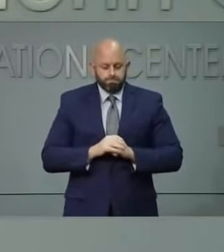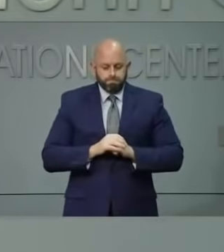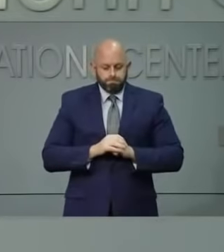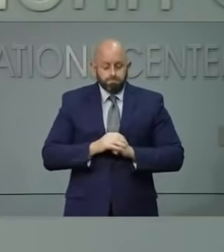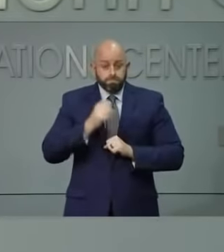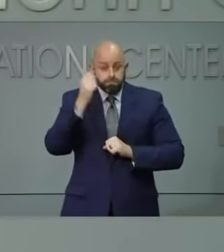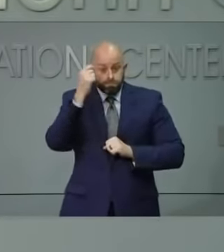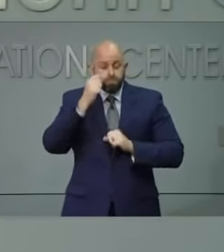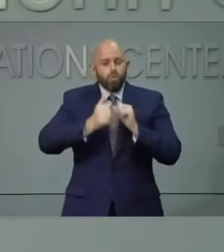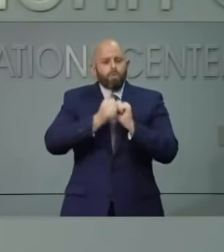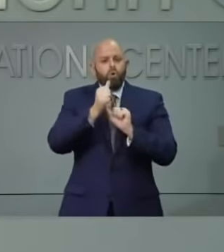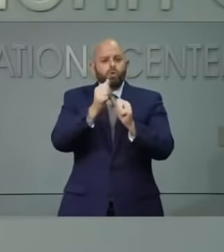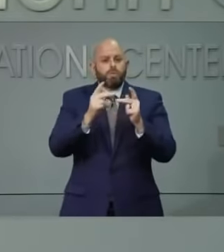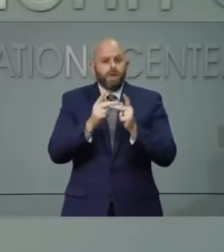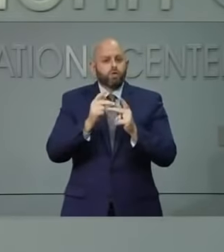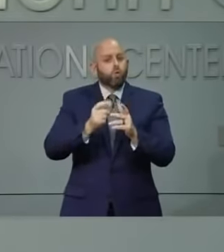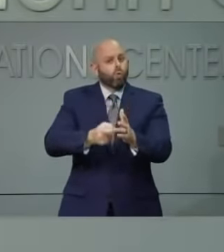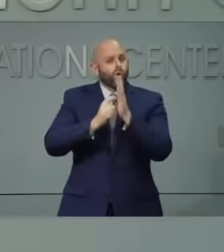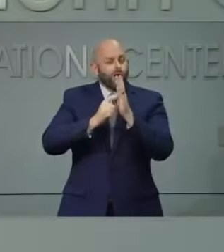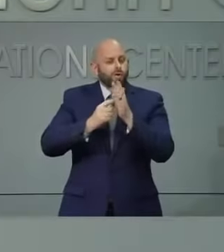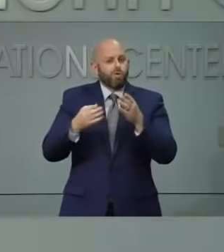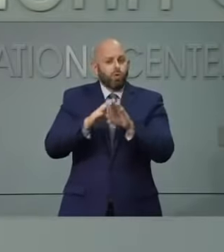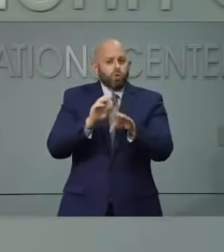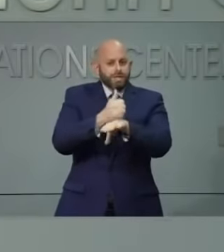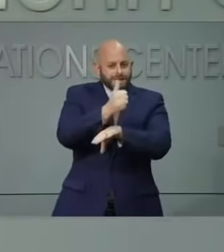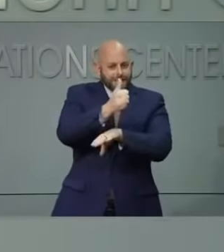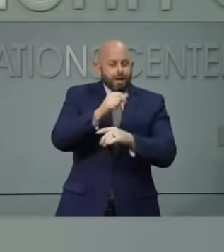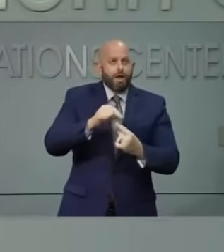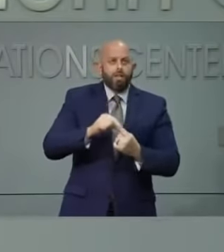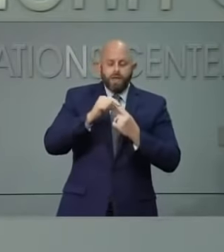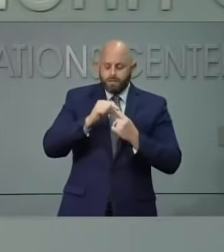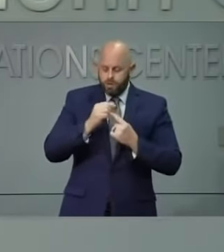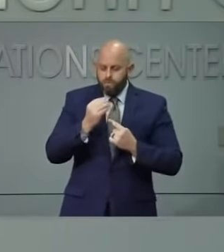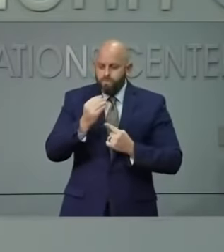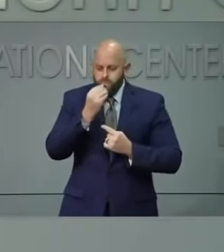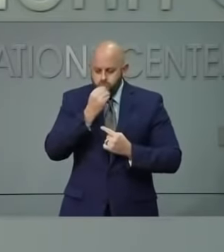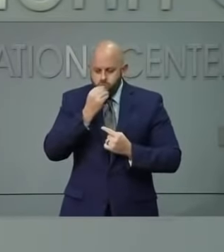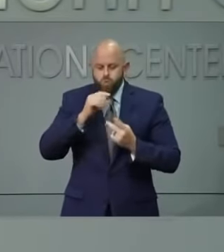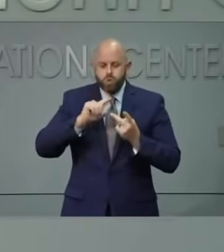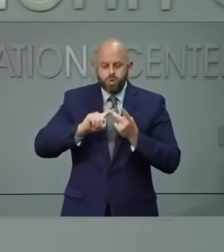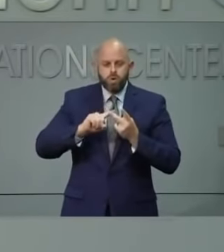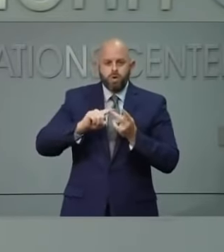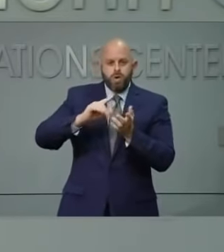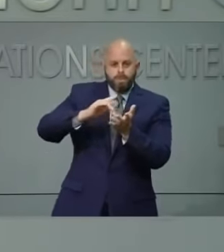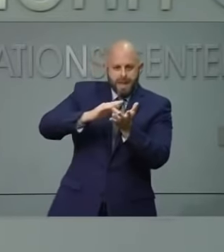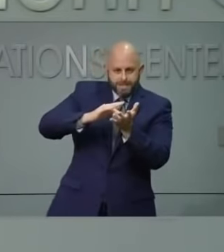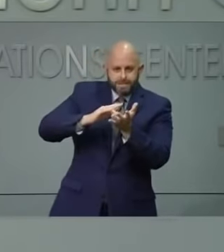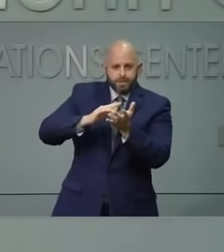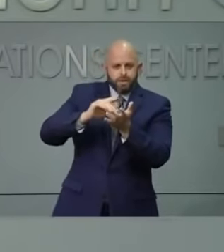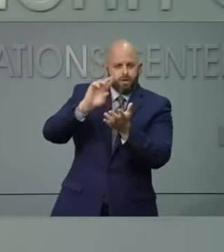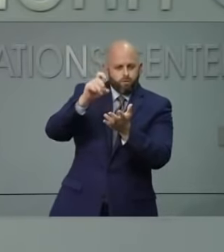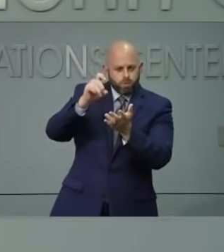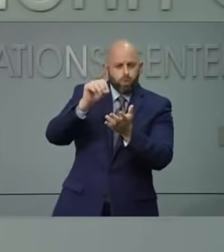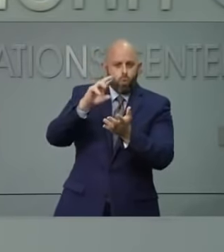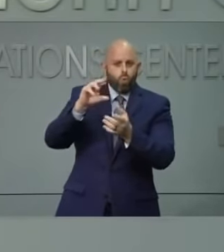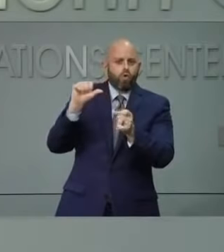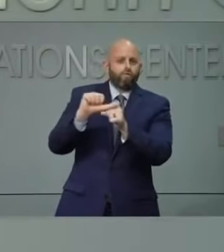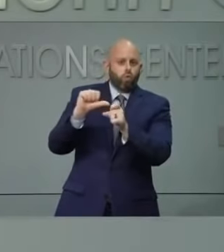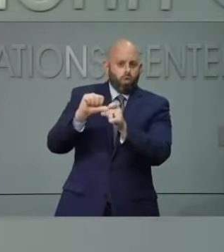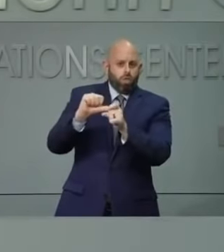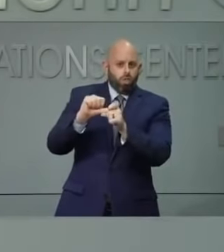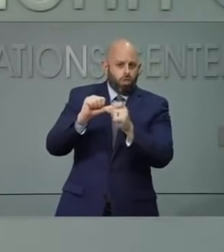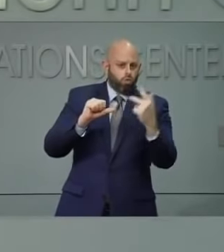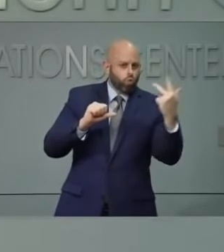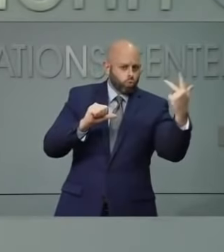groceries, food, pharmacy, or fuel. There is moving back of the time for